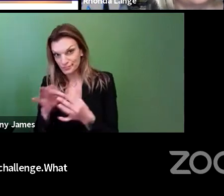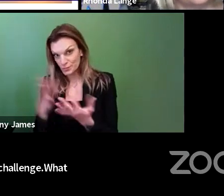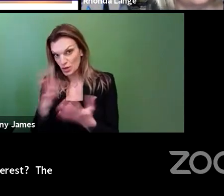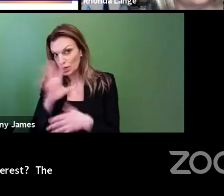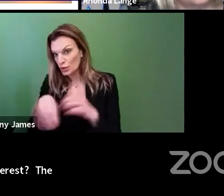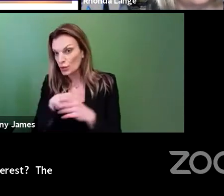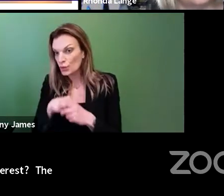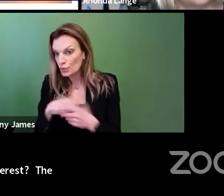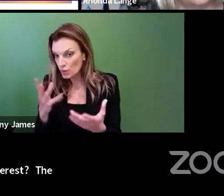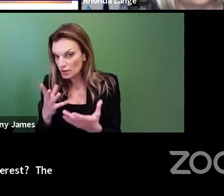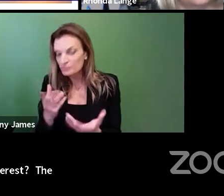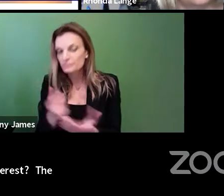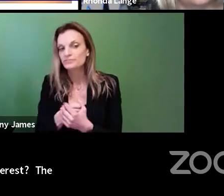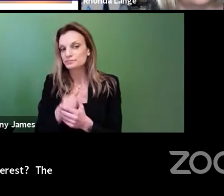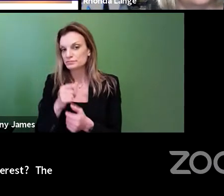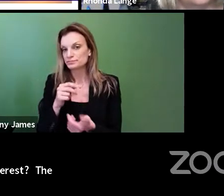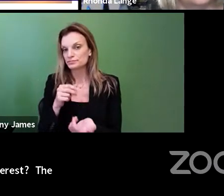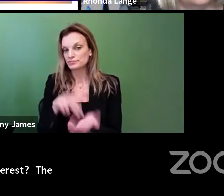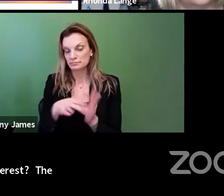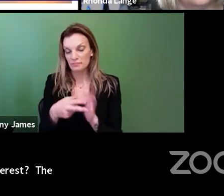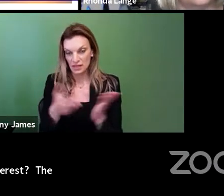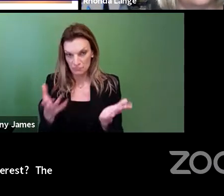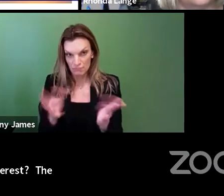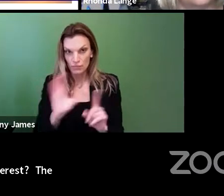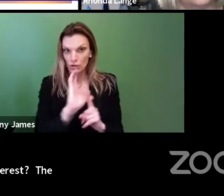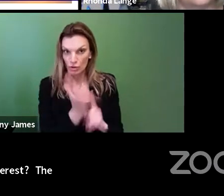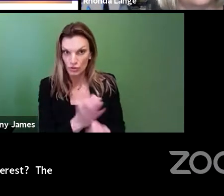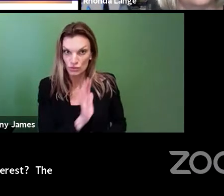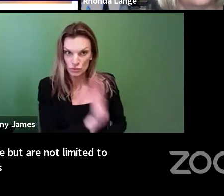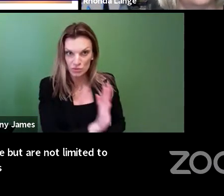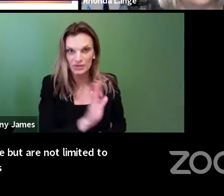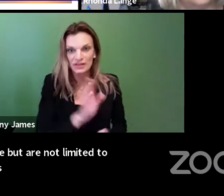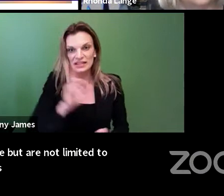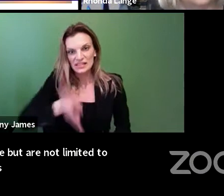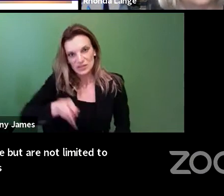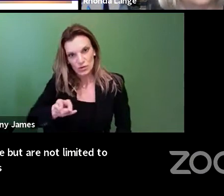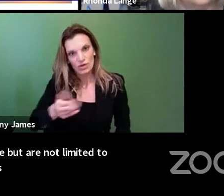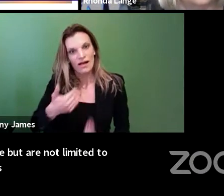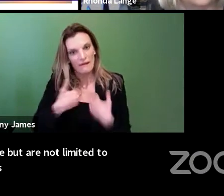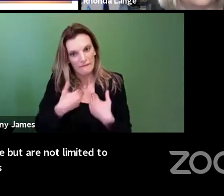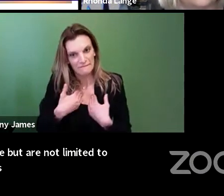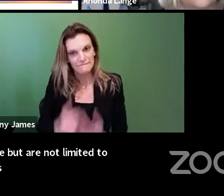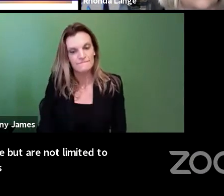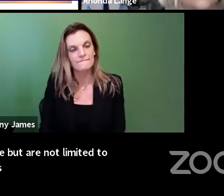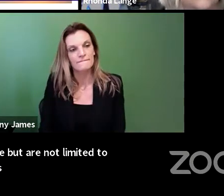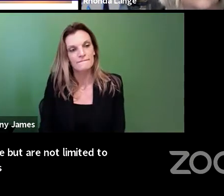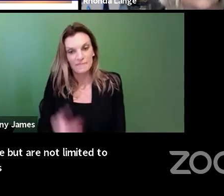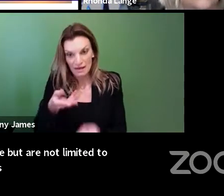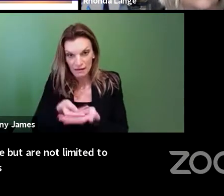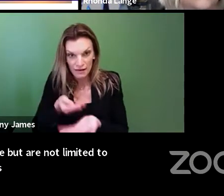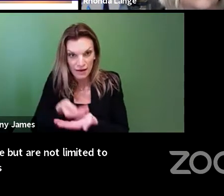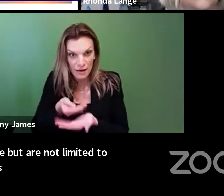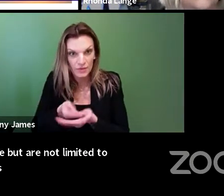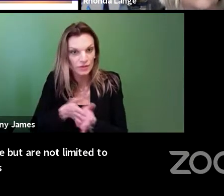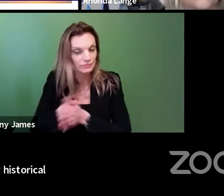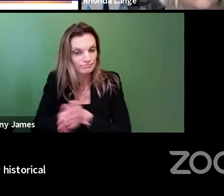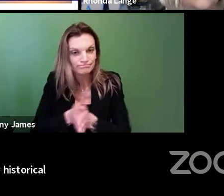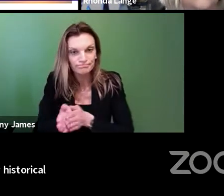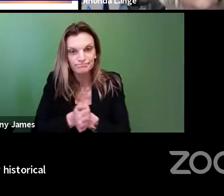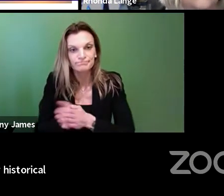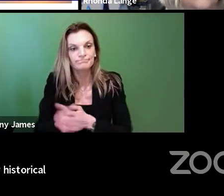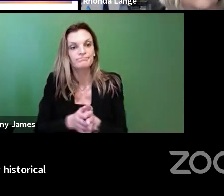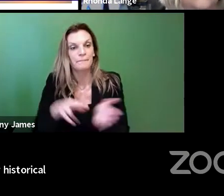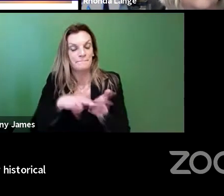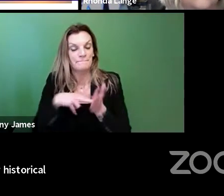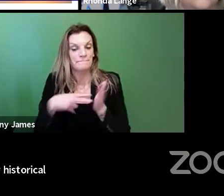aren't limited to, populations that share cultural or historical characteristics or economic interests. They do